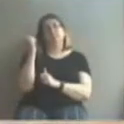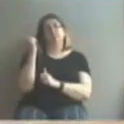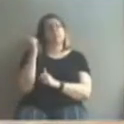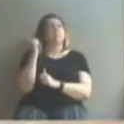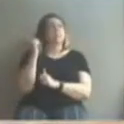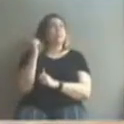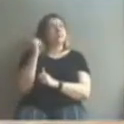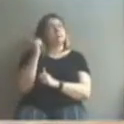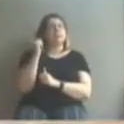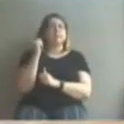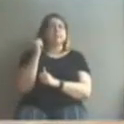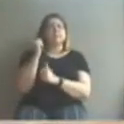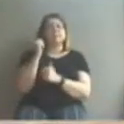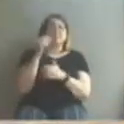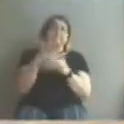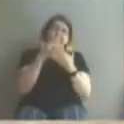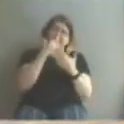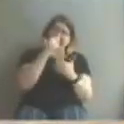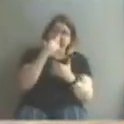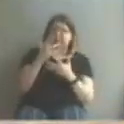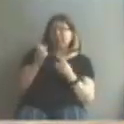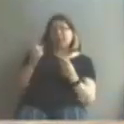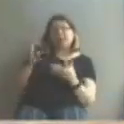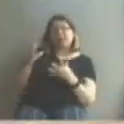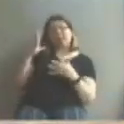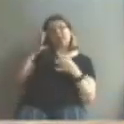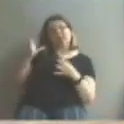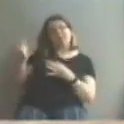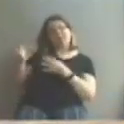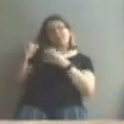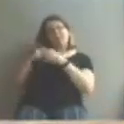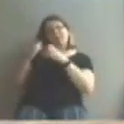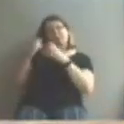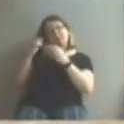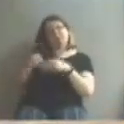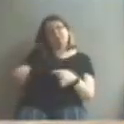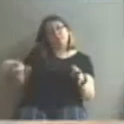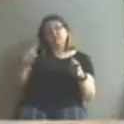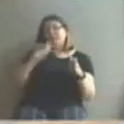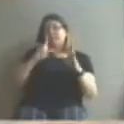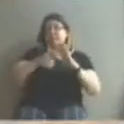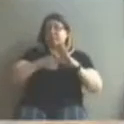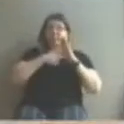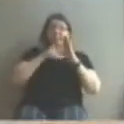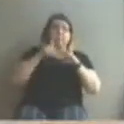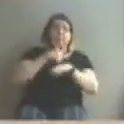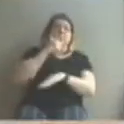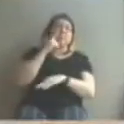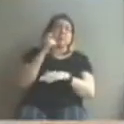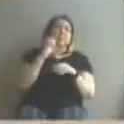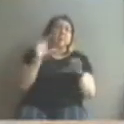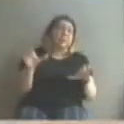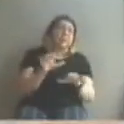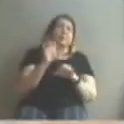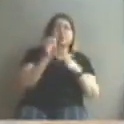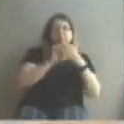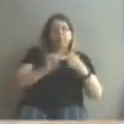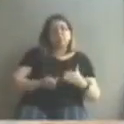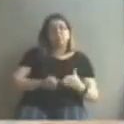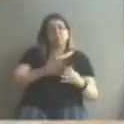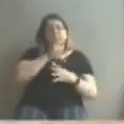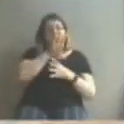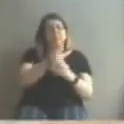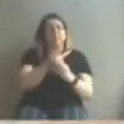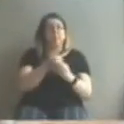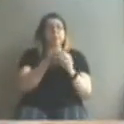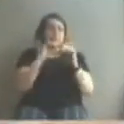of with some humor, a lot of the decisions around the org chart have taken so long because of the action research behind them. None